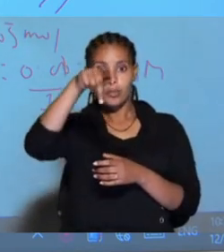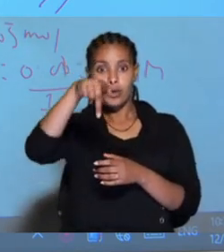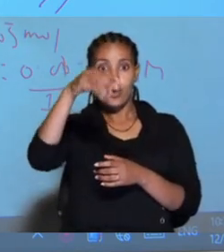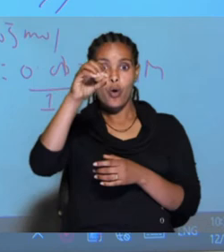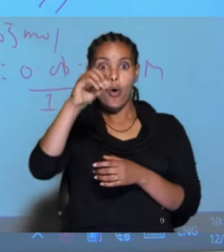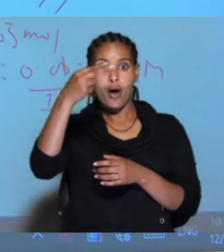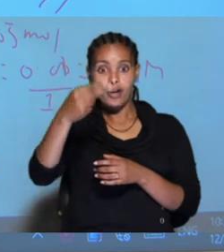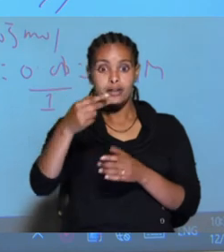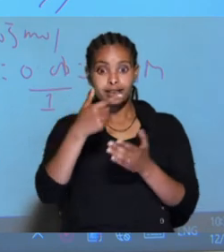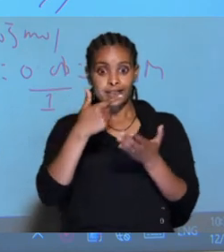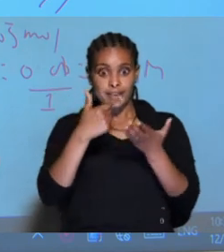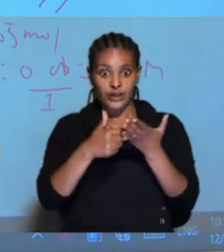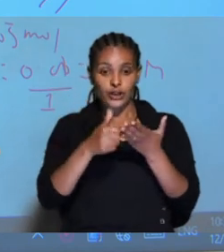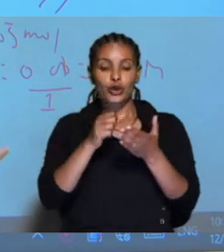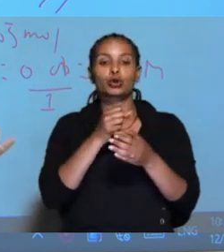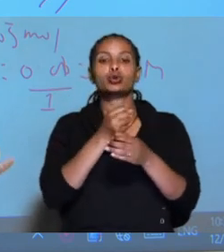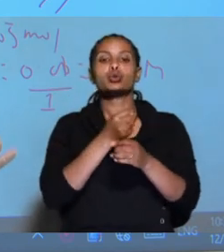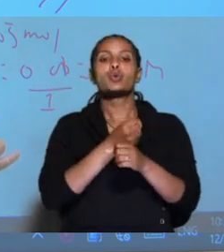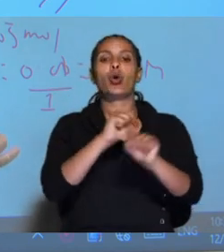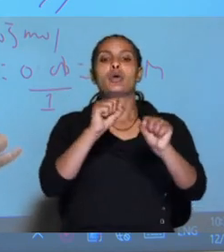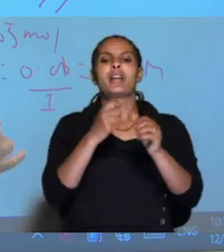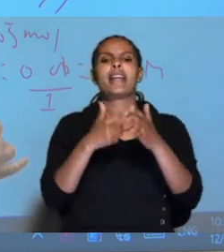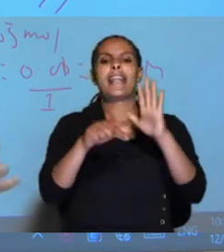pOH of this solution is